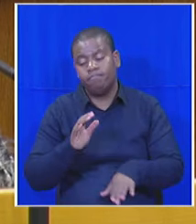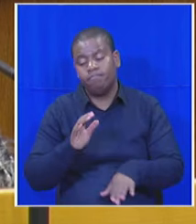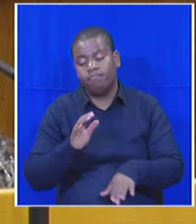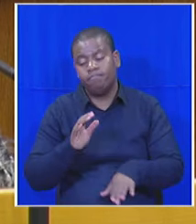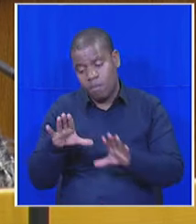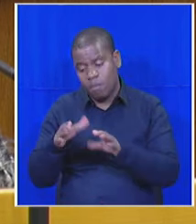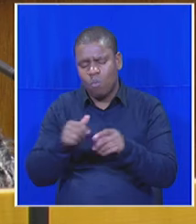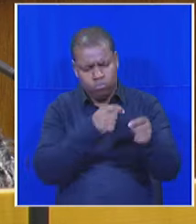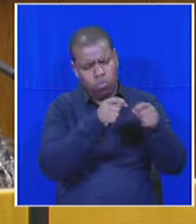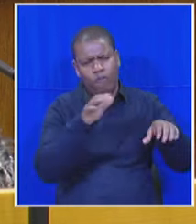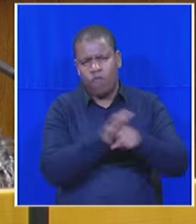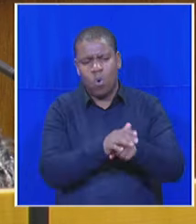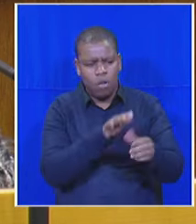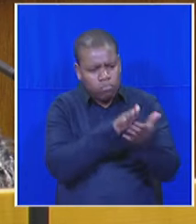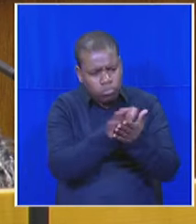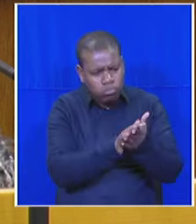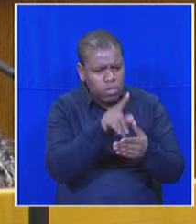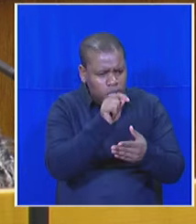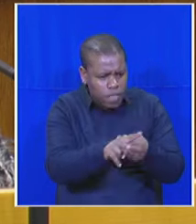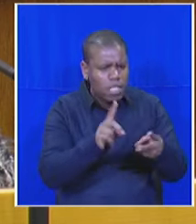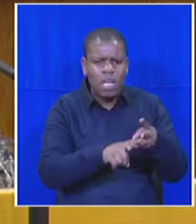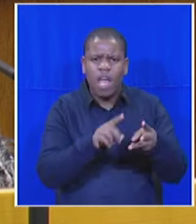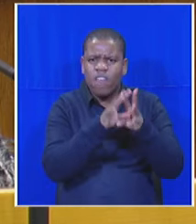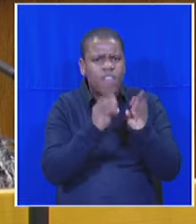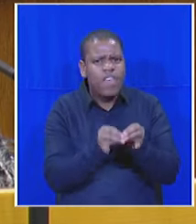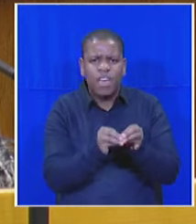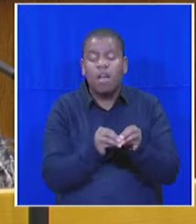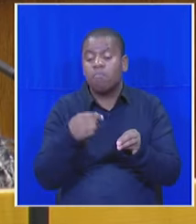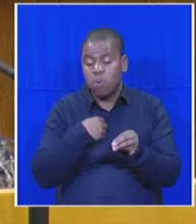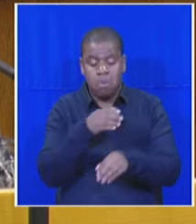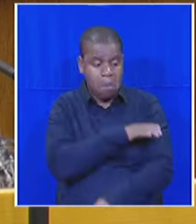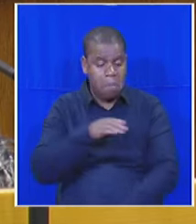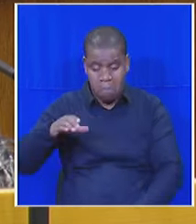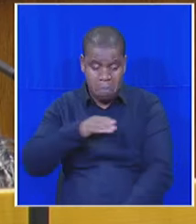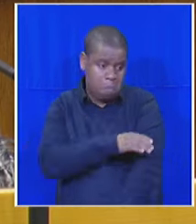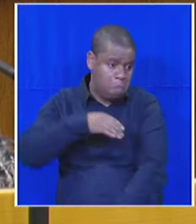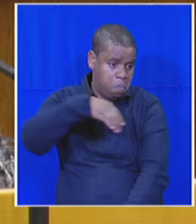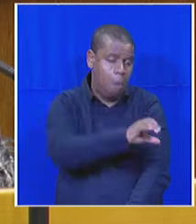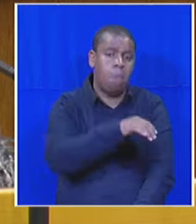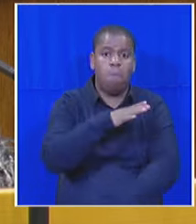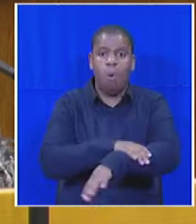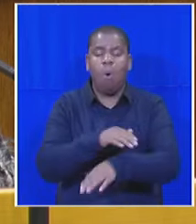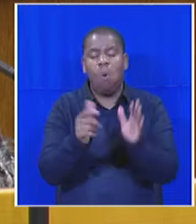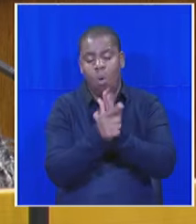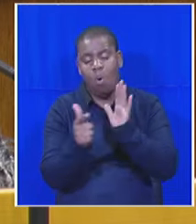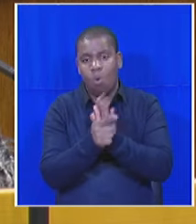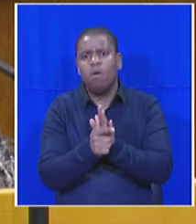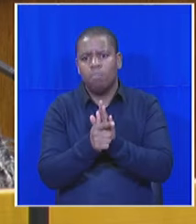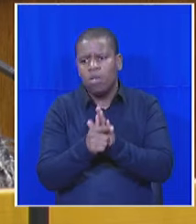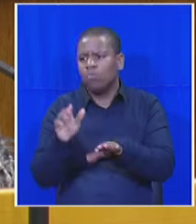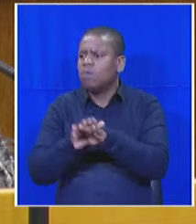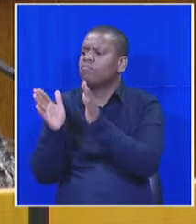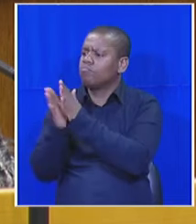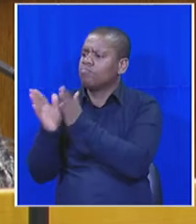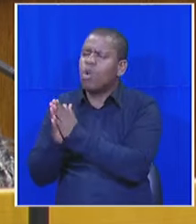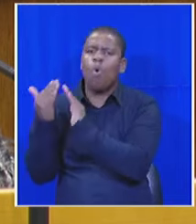Rest assured, members, that the DA will do everything in its powers to oppose this legislation. We will lobby civil society